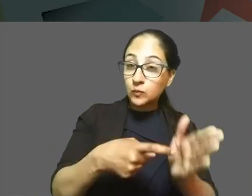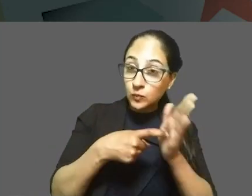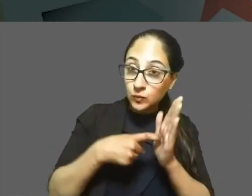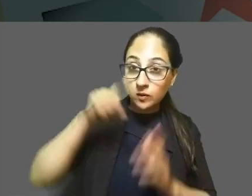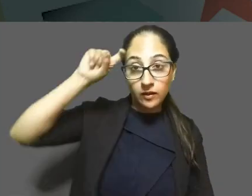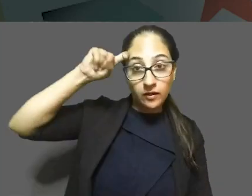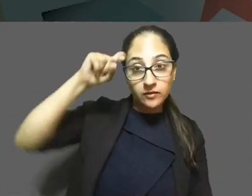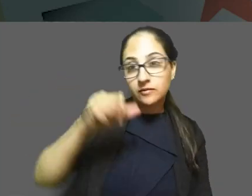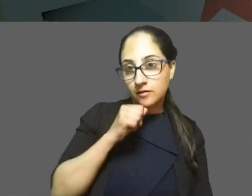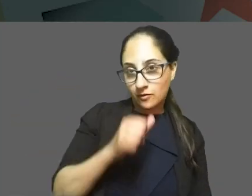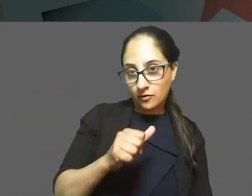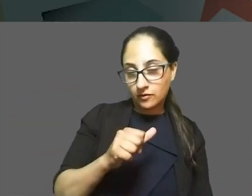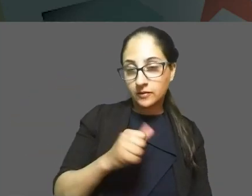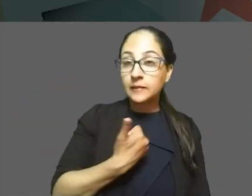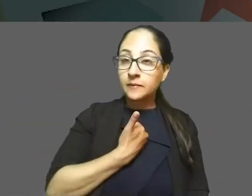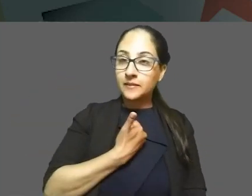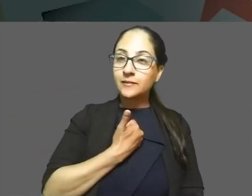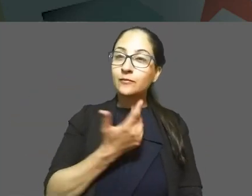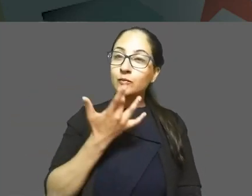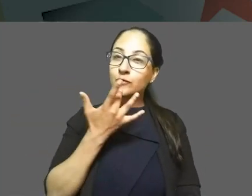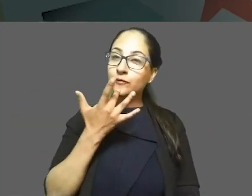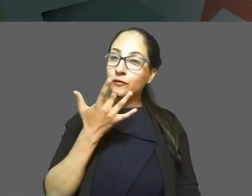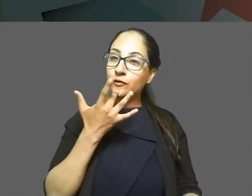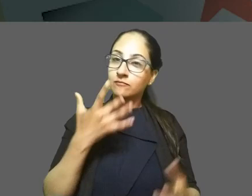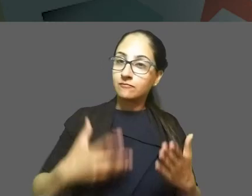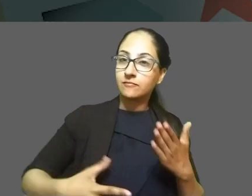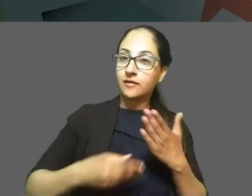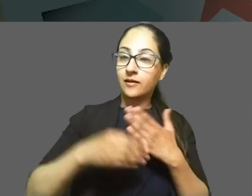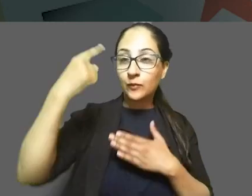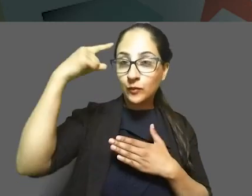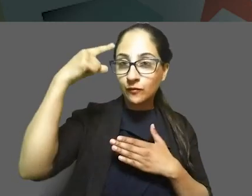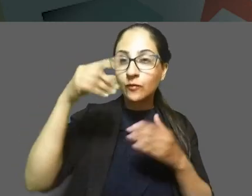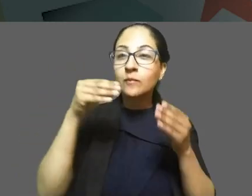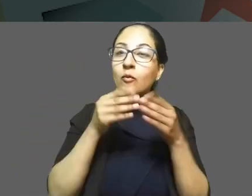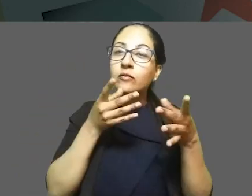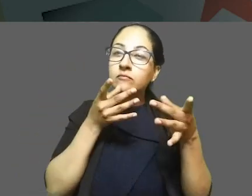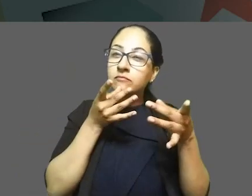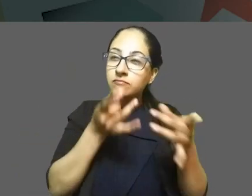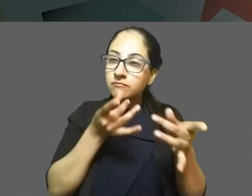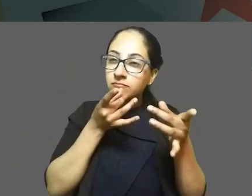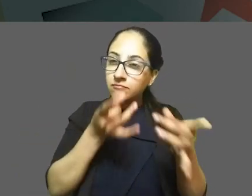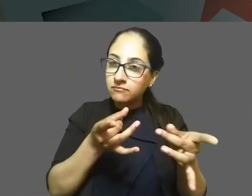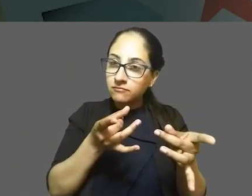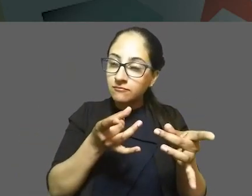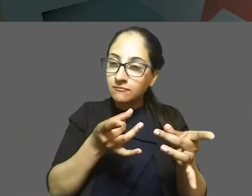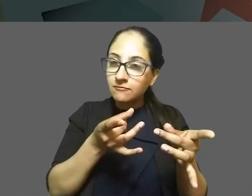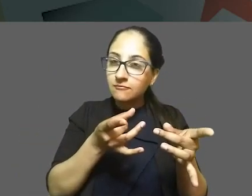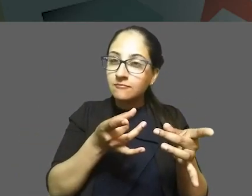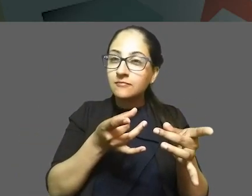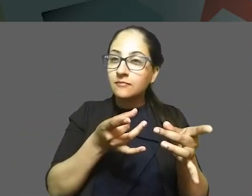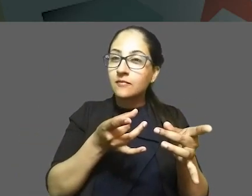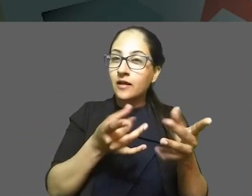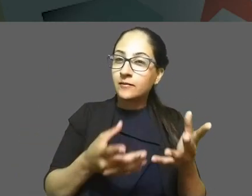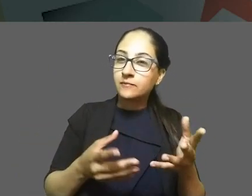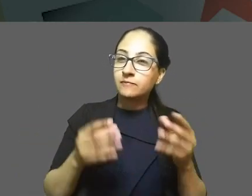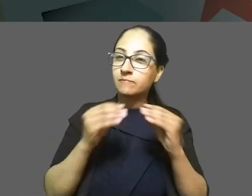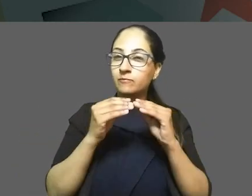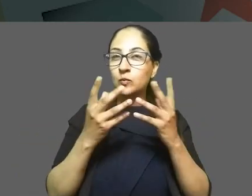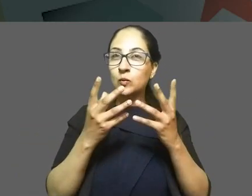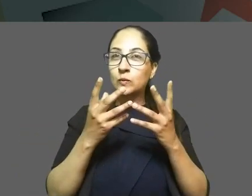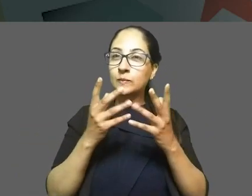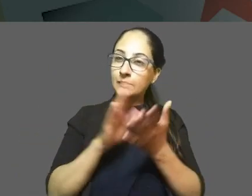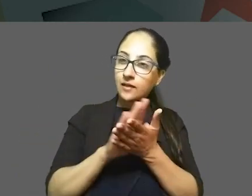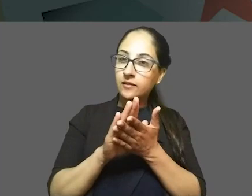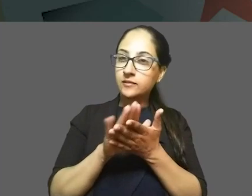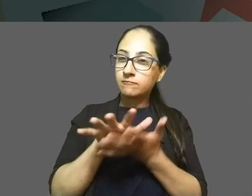flavor. You know, that caramelization of the onions just definitely